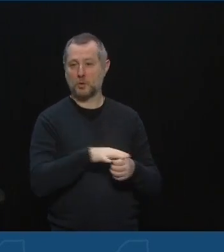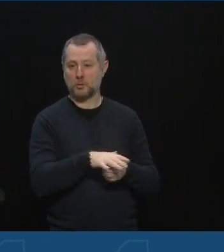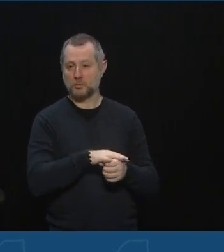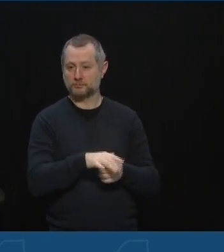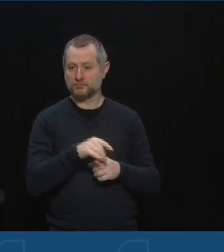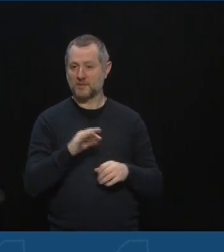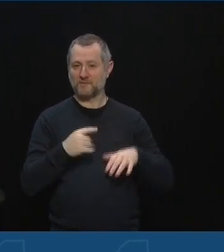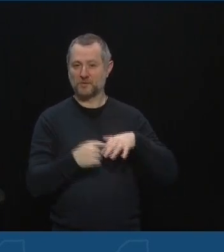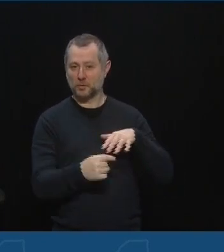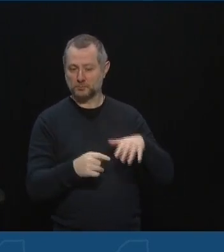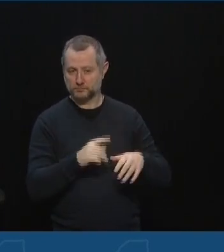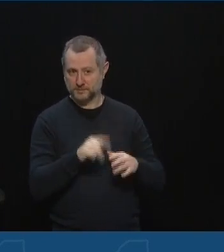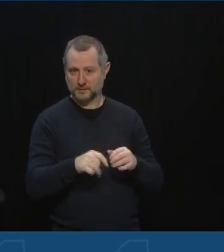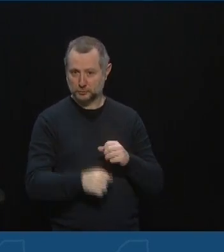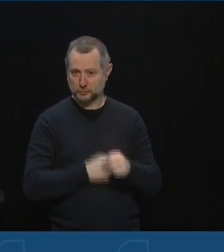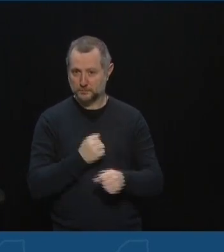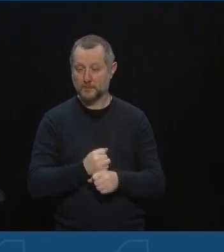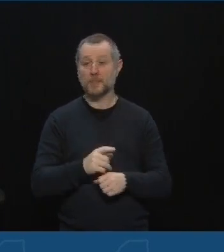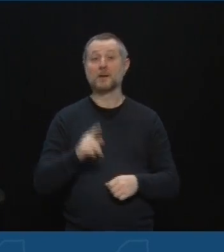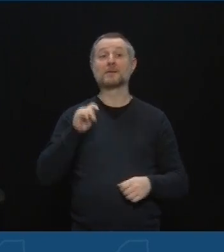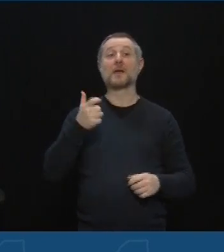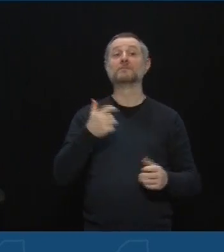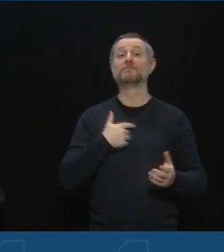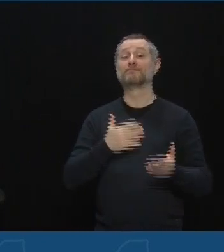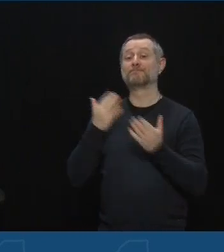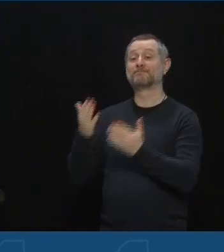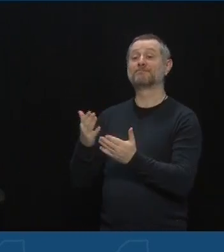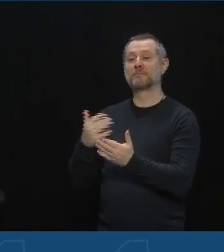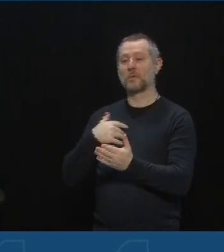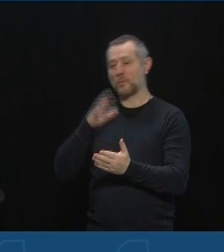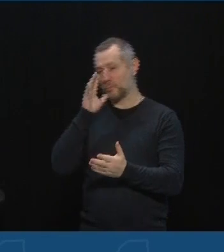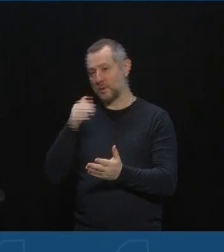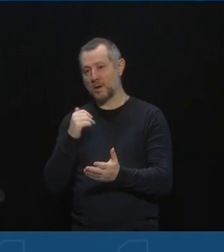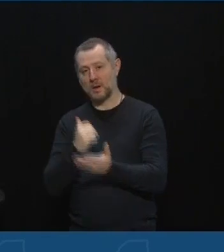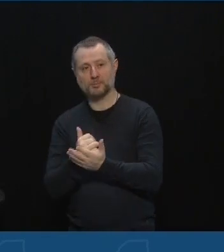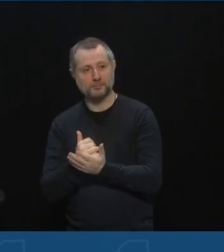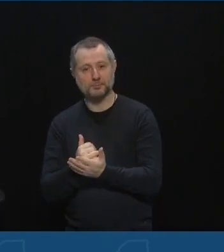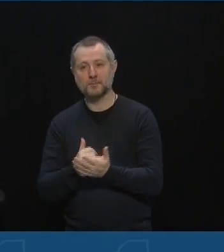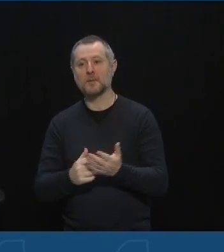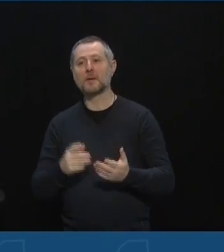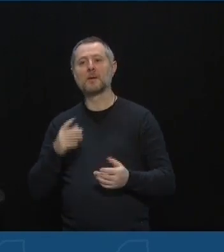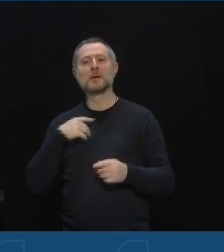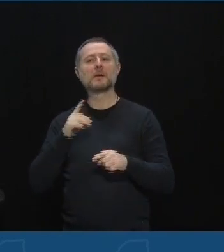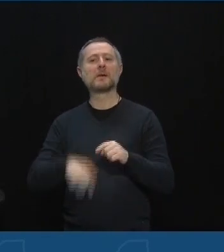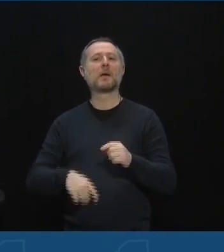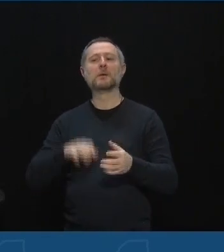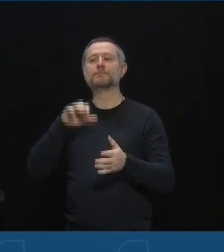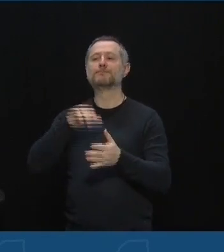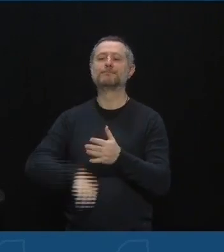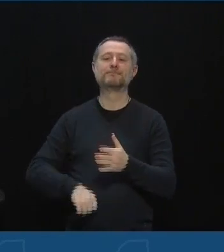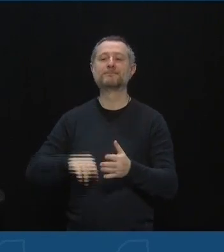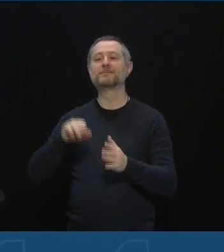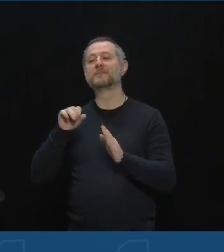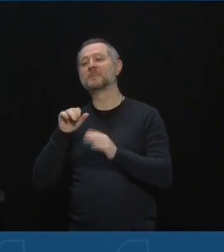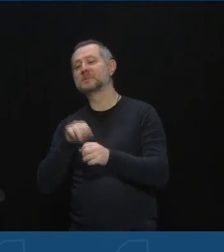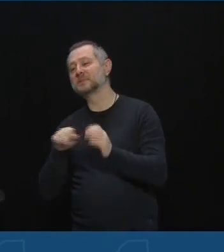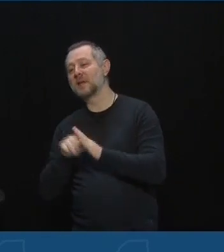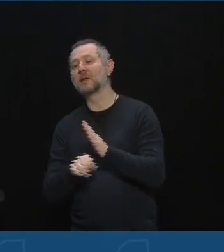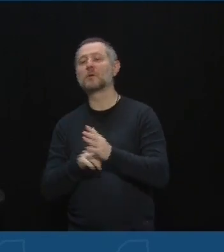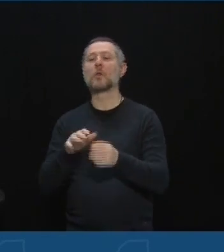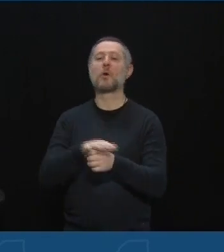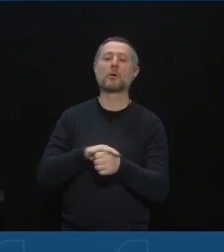done. Property taxes. Let's give you some relief. We lost the ability to deduct the state and local taxes. 2019, that was a